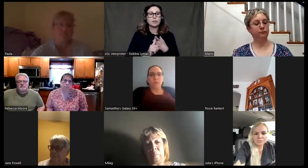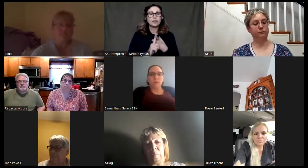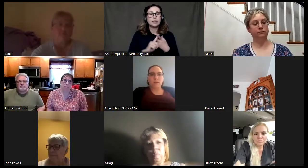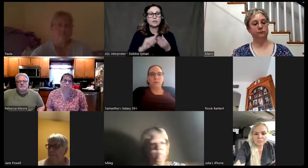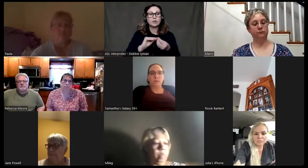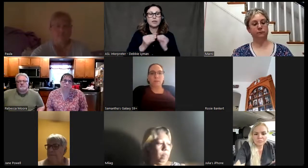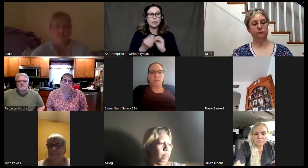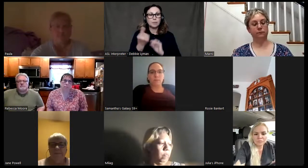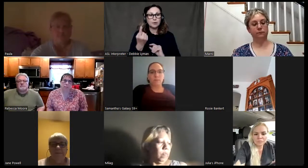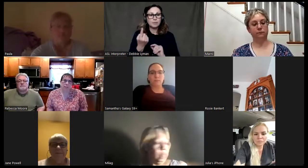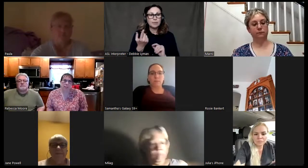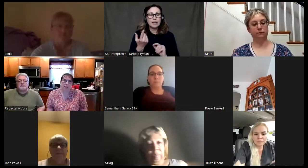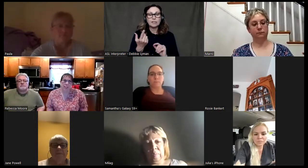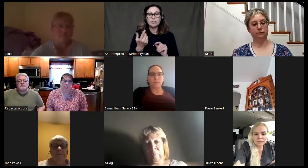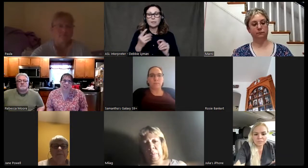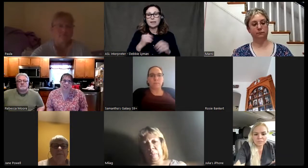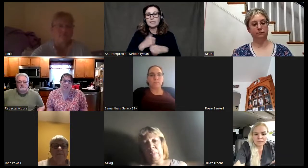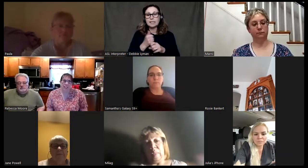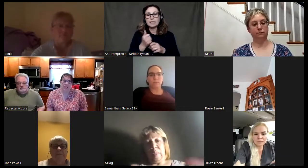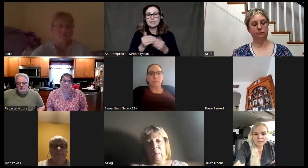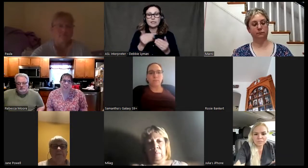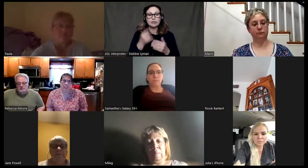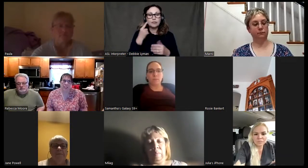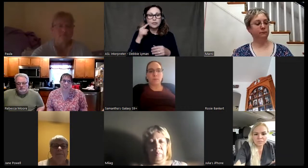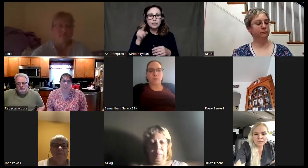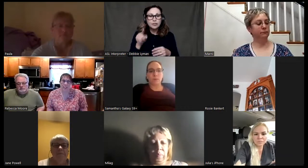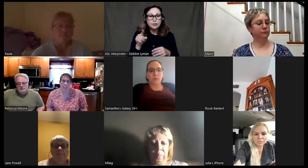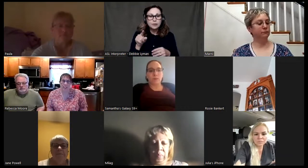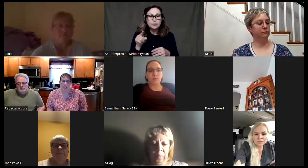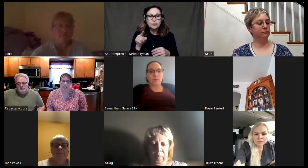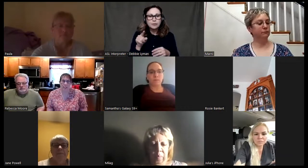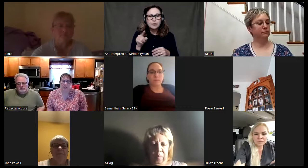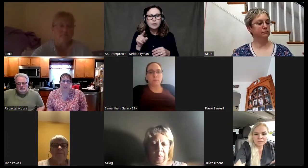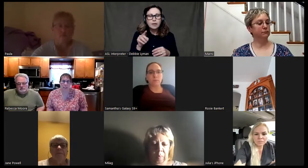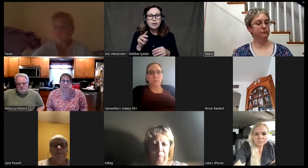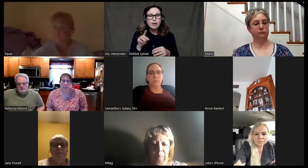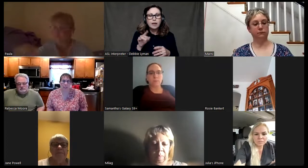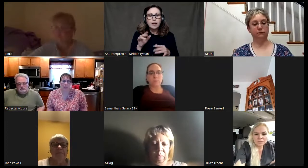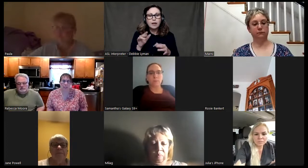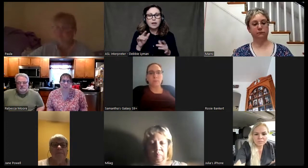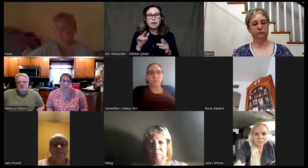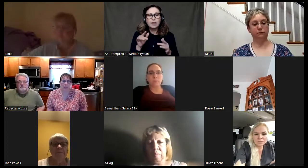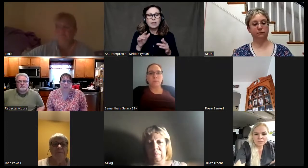turns. So I'm going to give you a number so it makes it easier for you.